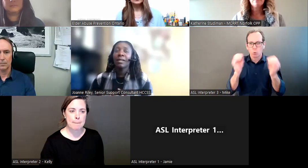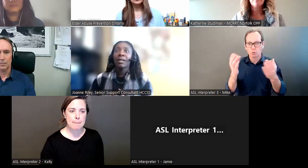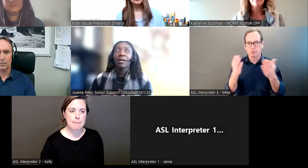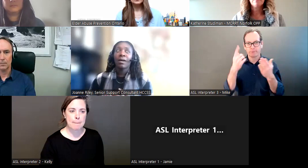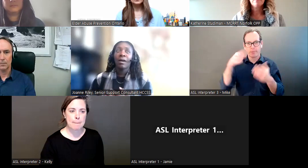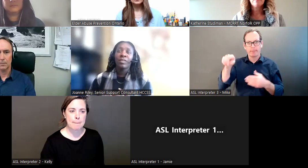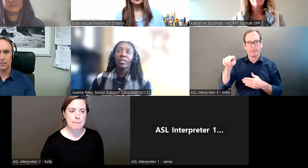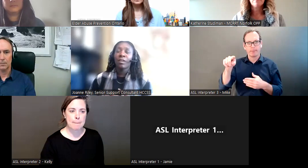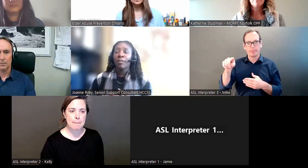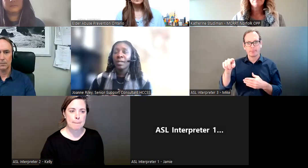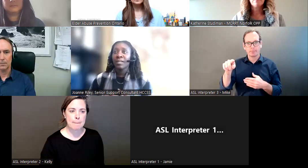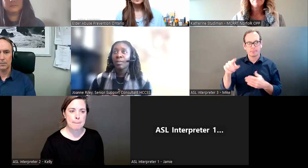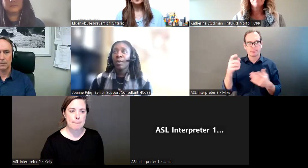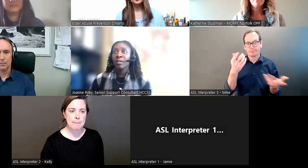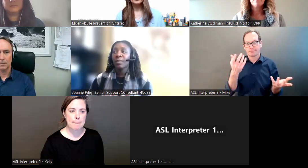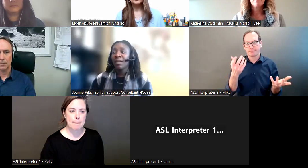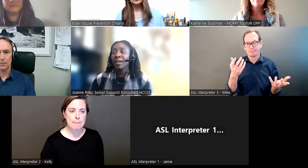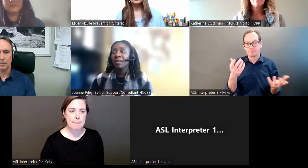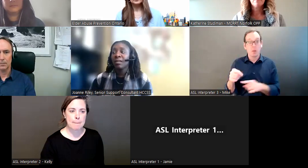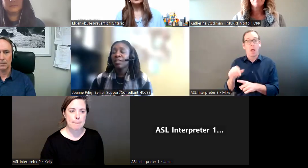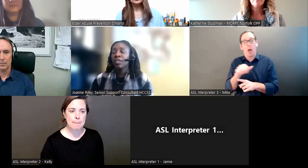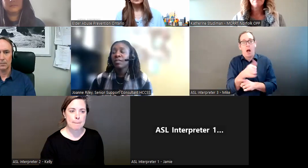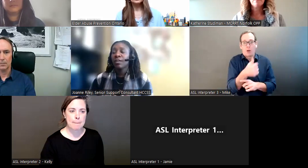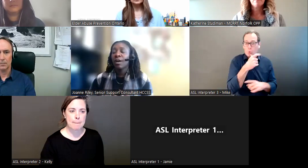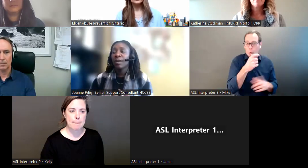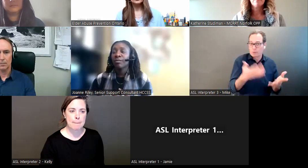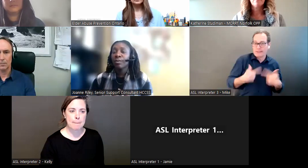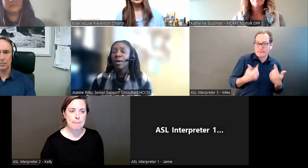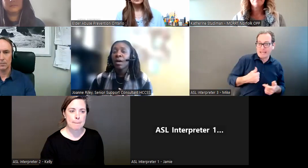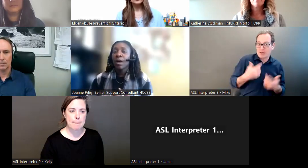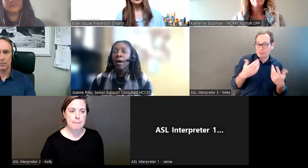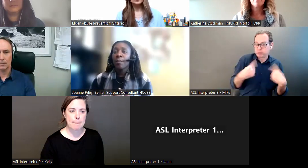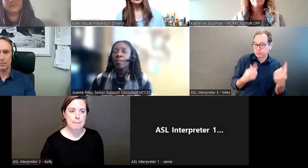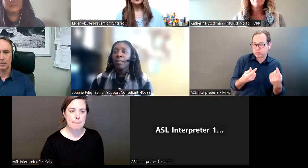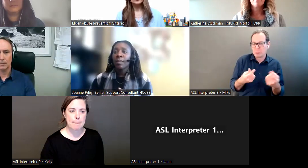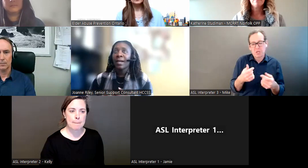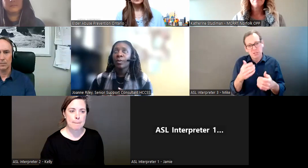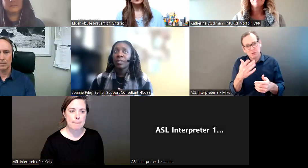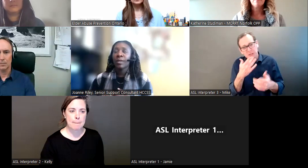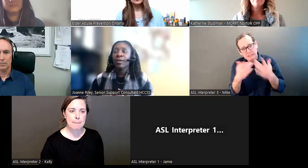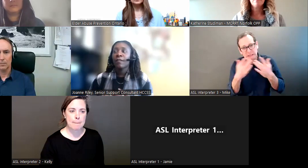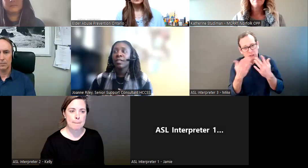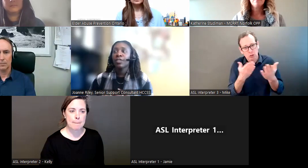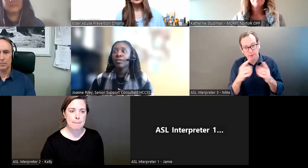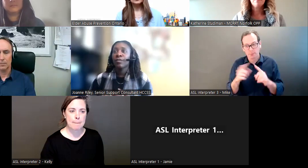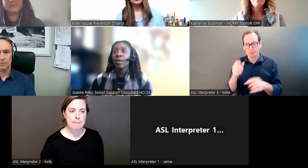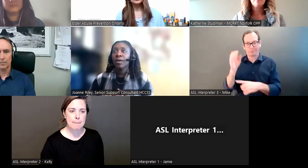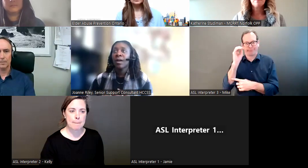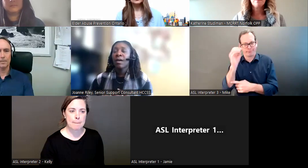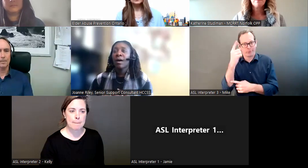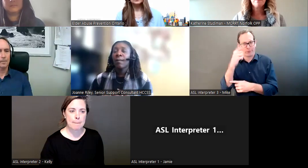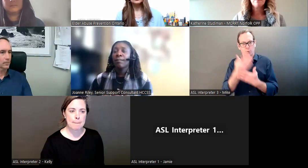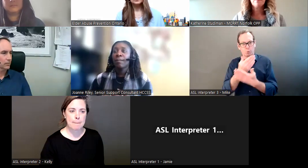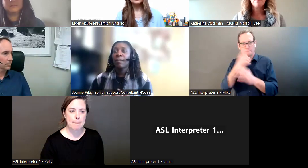that obviously the government has a big part to play in the initiatives that are coming through. But I know it's a bigger conversation